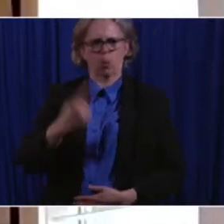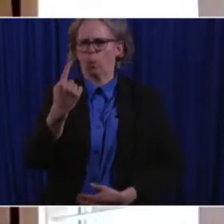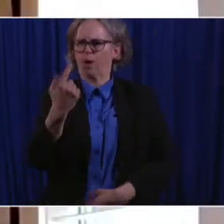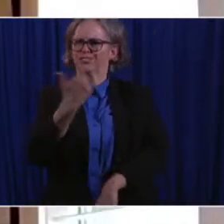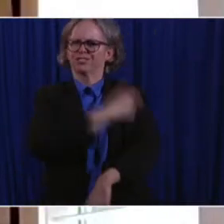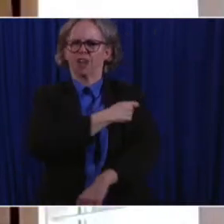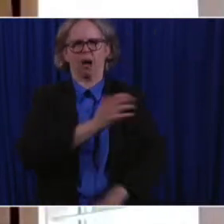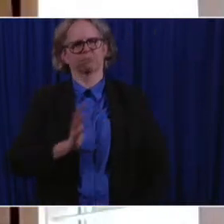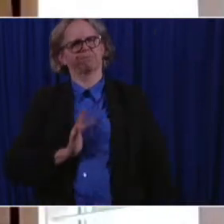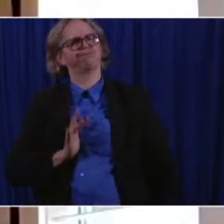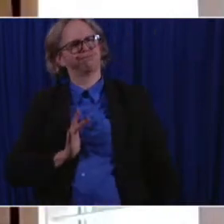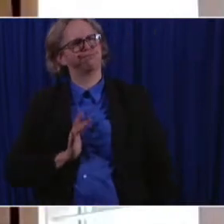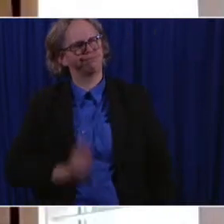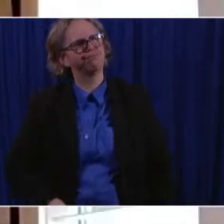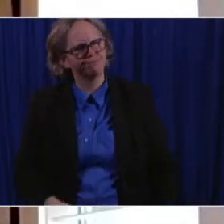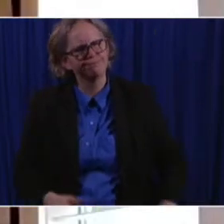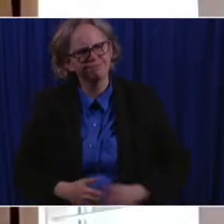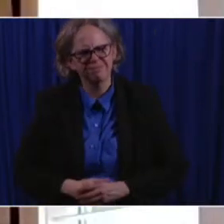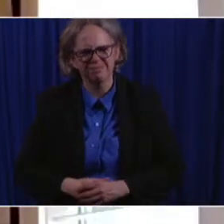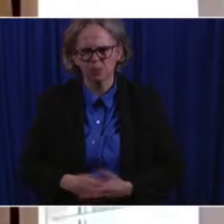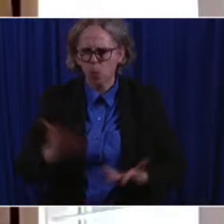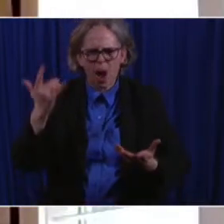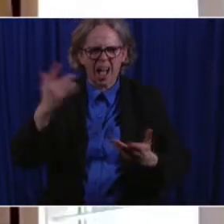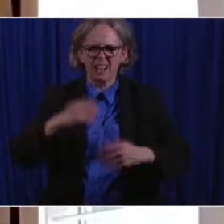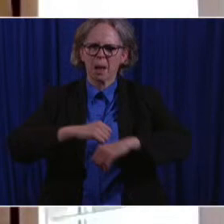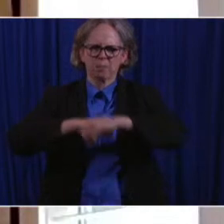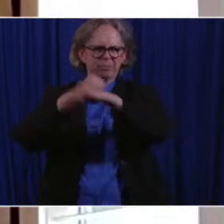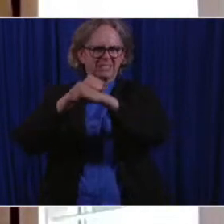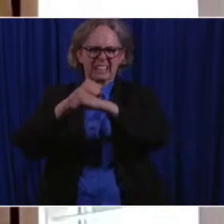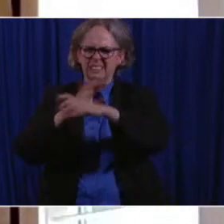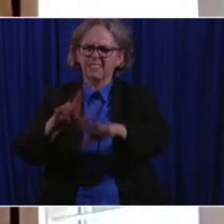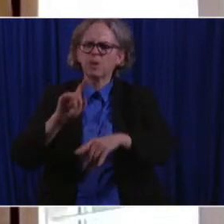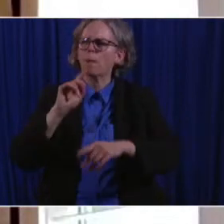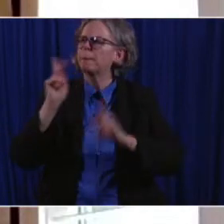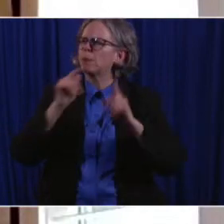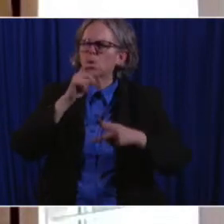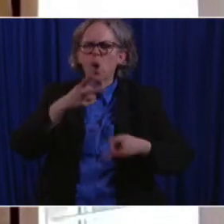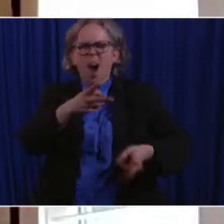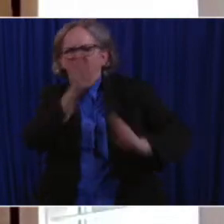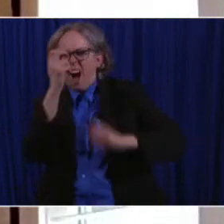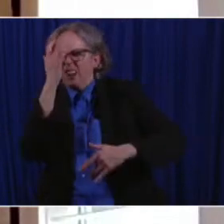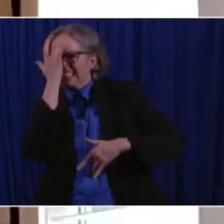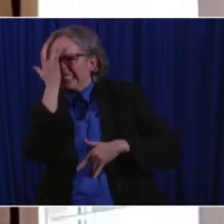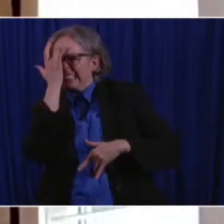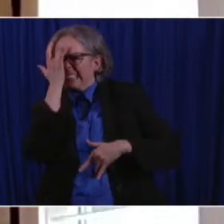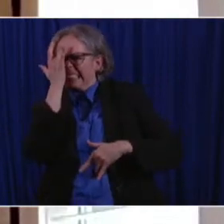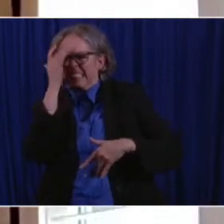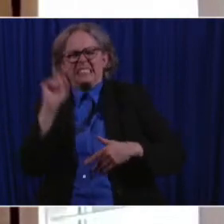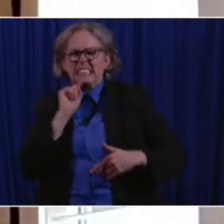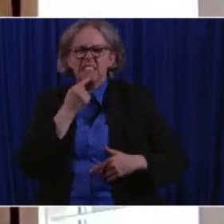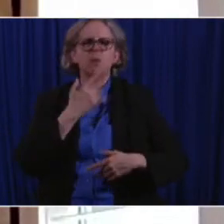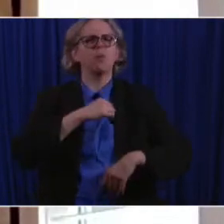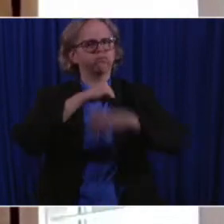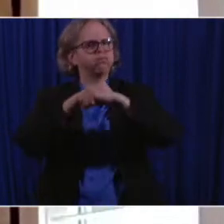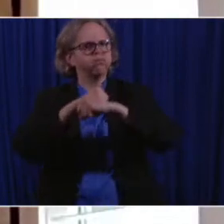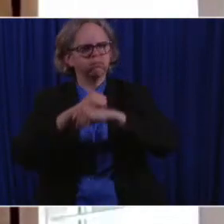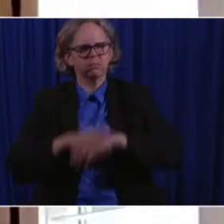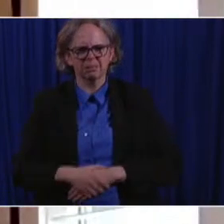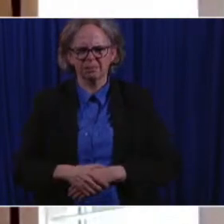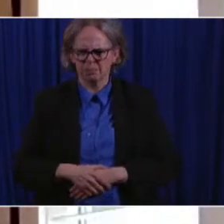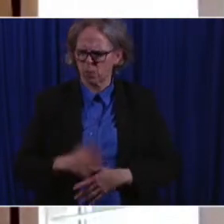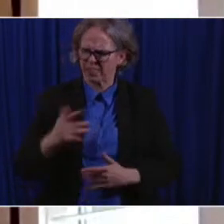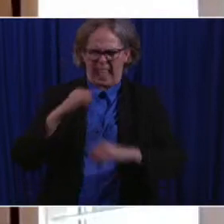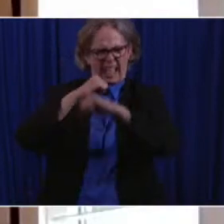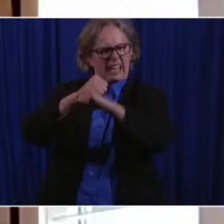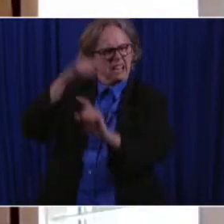keep you out of the hospital, out of the morgue, and will give you the protection that I think we're